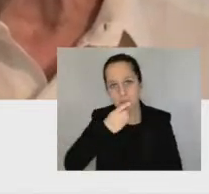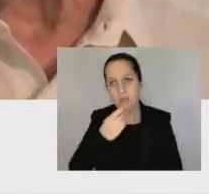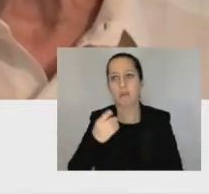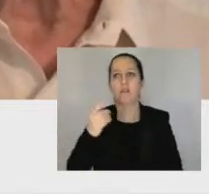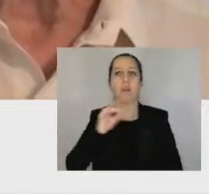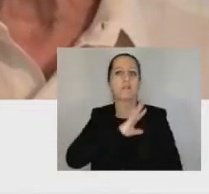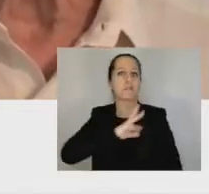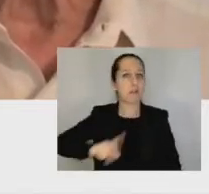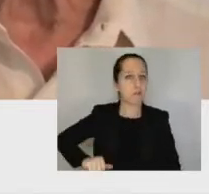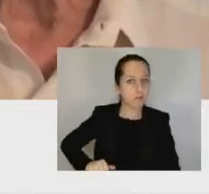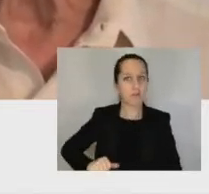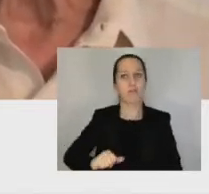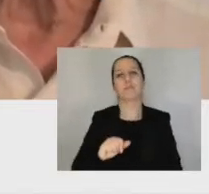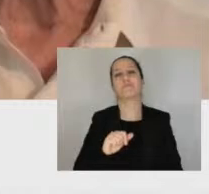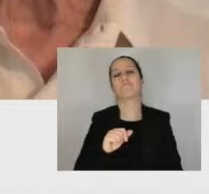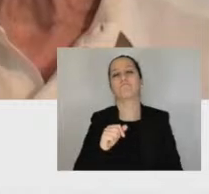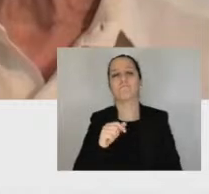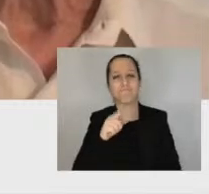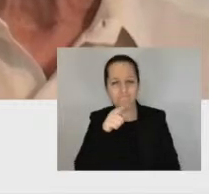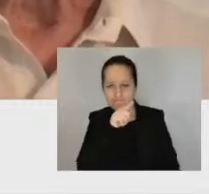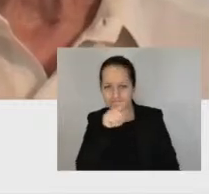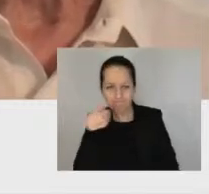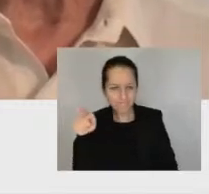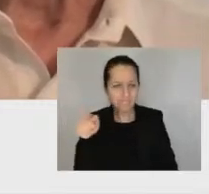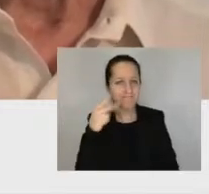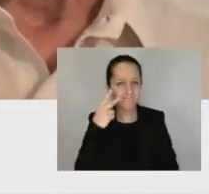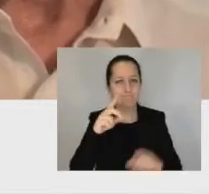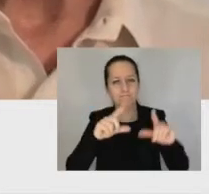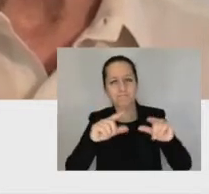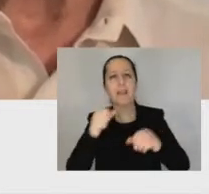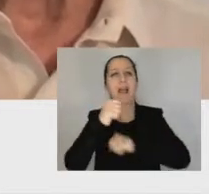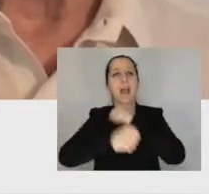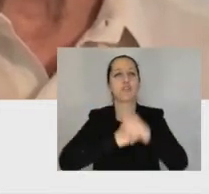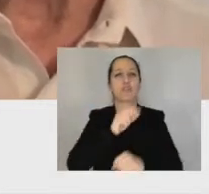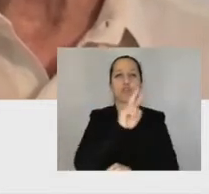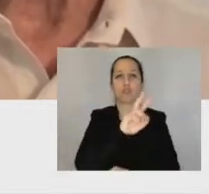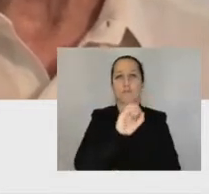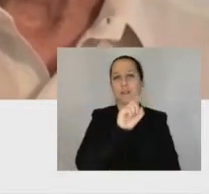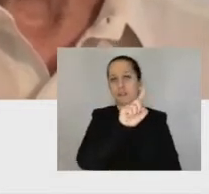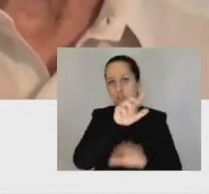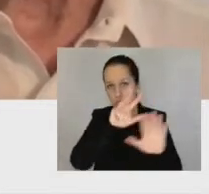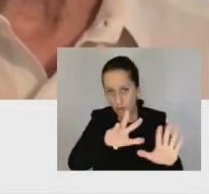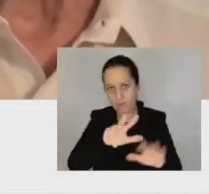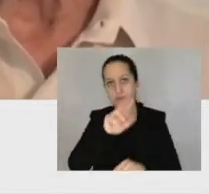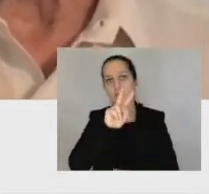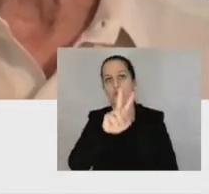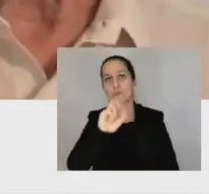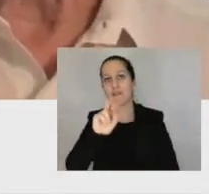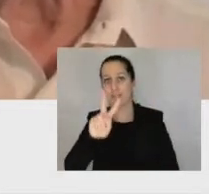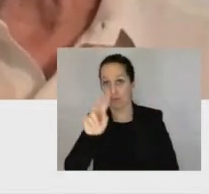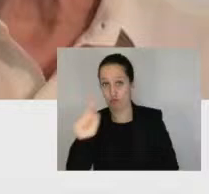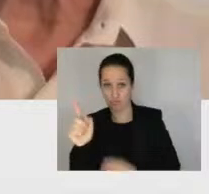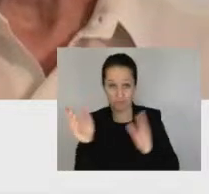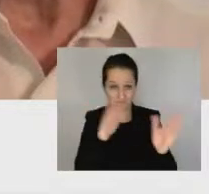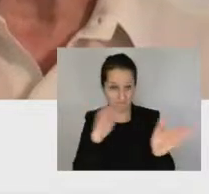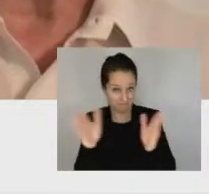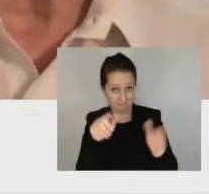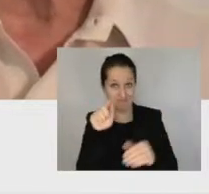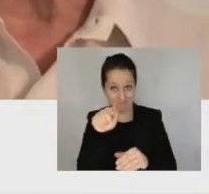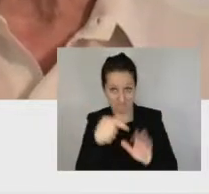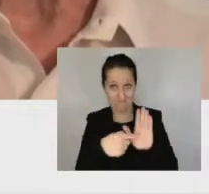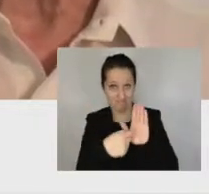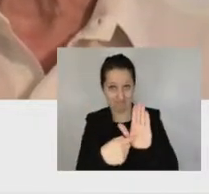2019, 2020, and 21. So some countries have particular high rates, and